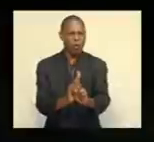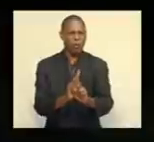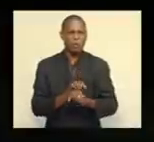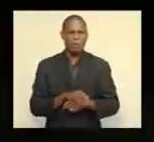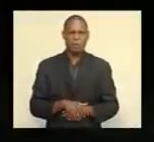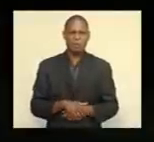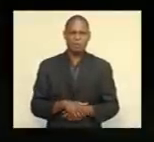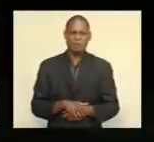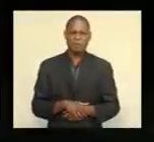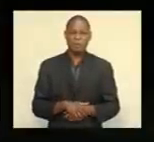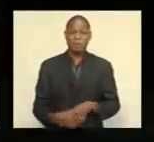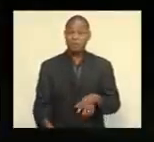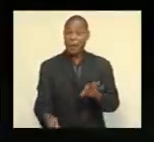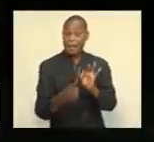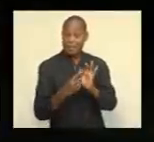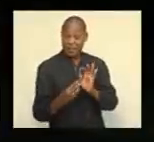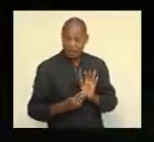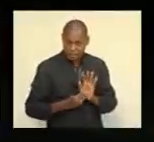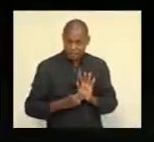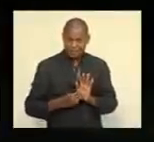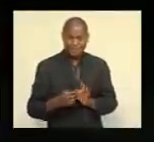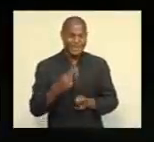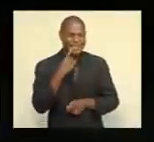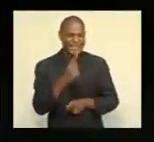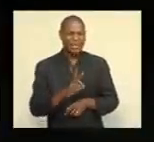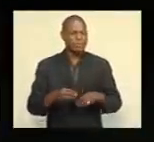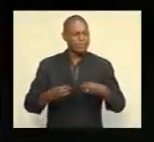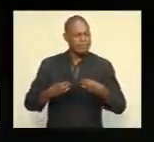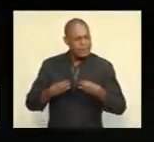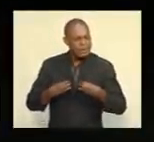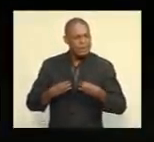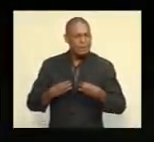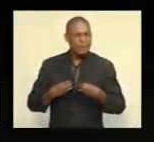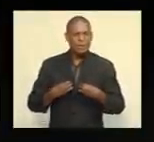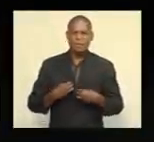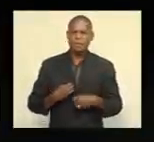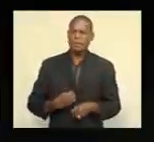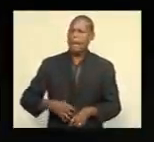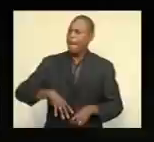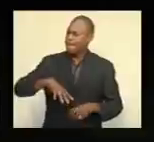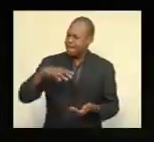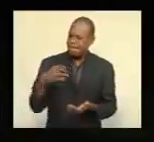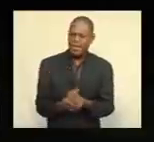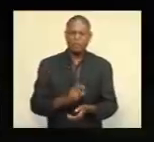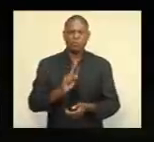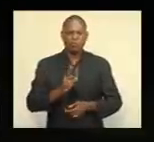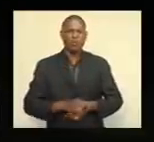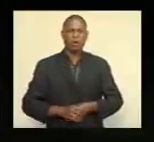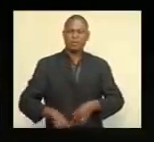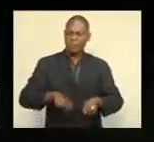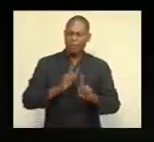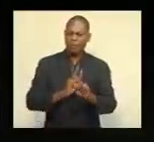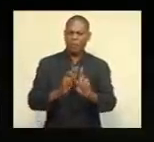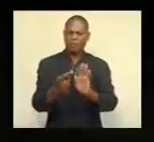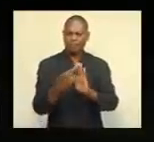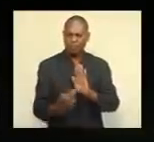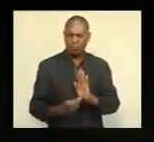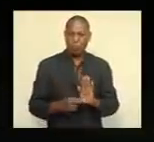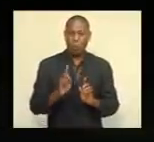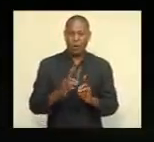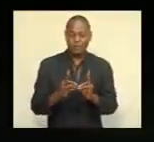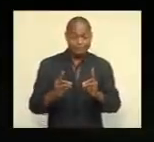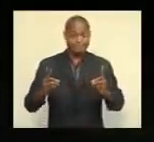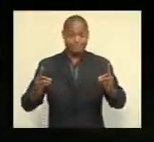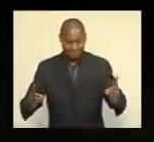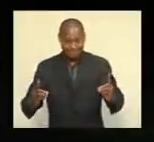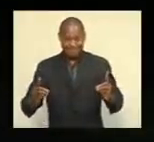Edwin, the Prime Minister has stressed that businesses must ensure they have strict COVID-19 physical distancing measures in